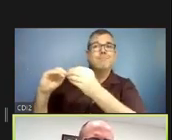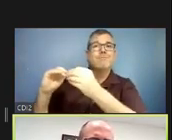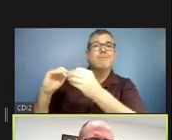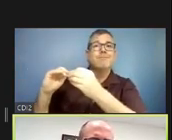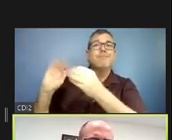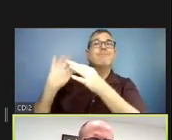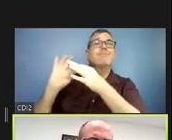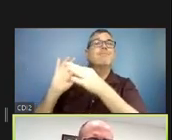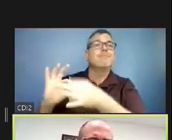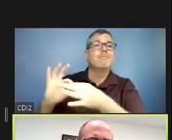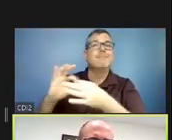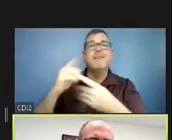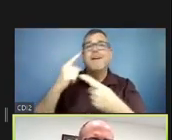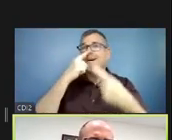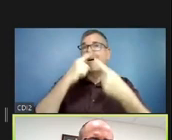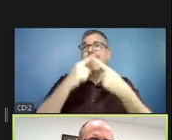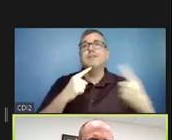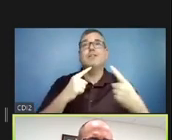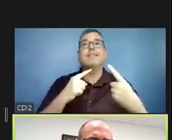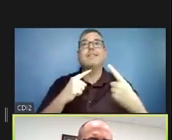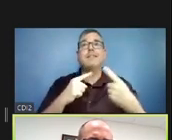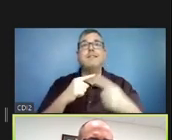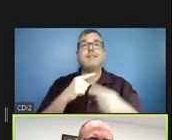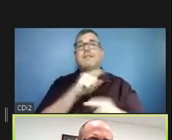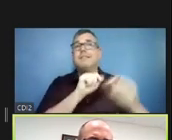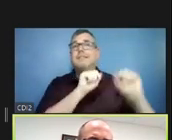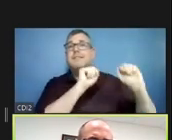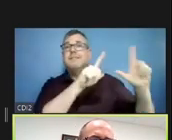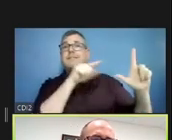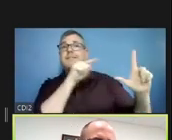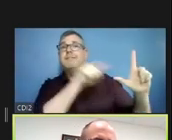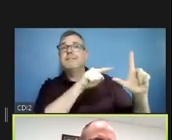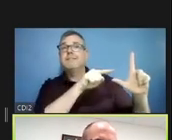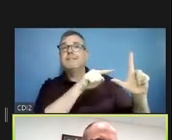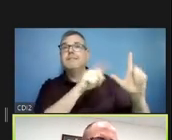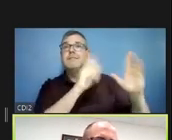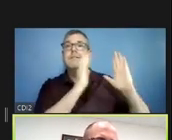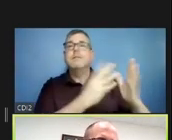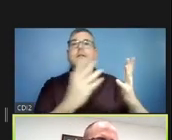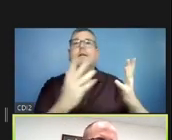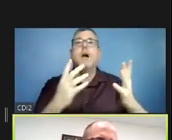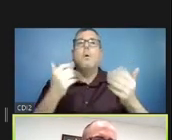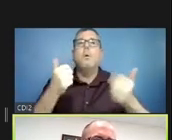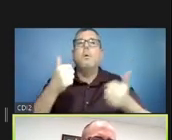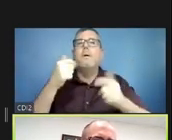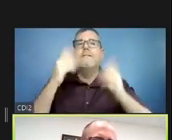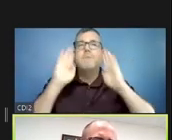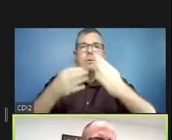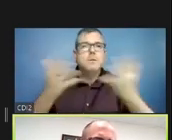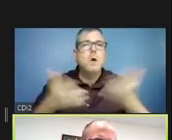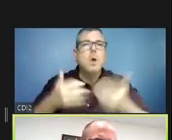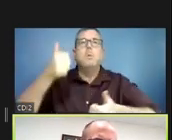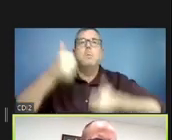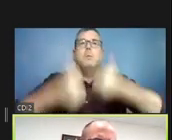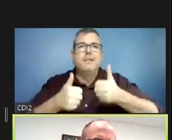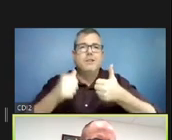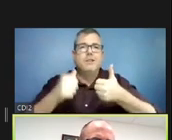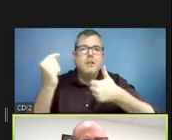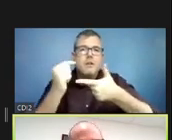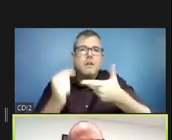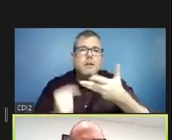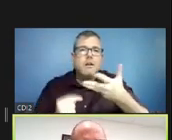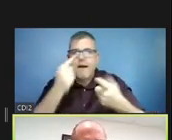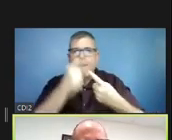on here is which allergies are a go, and which allergies